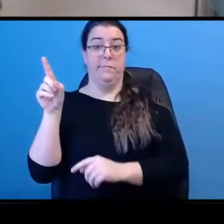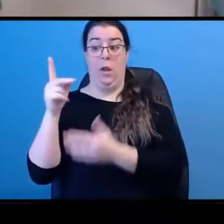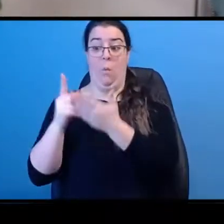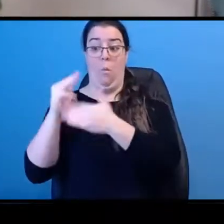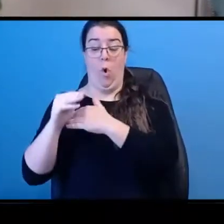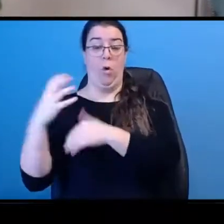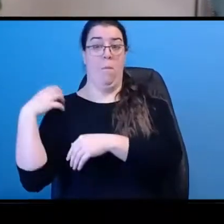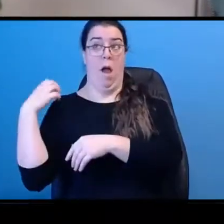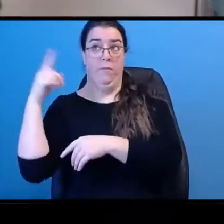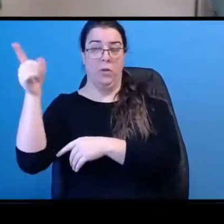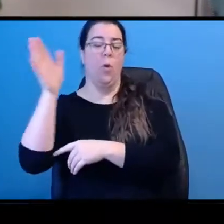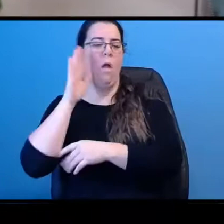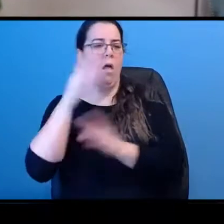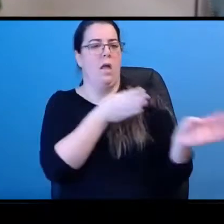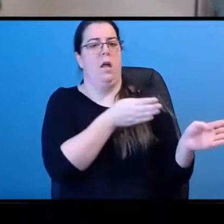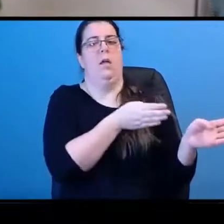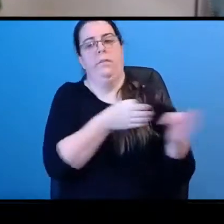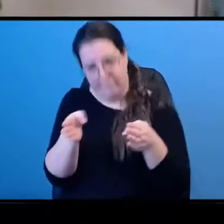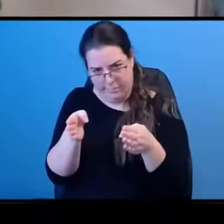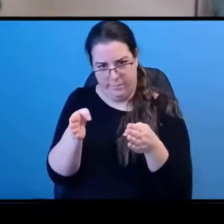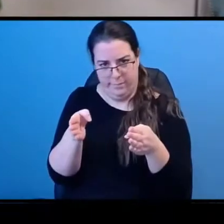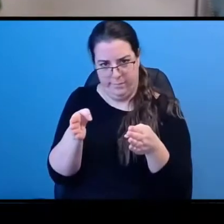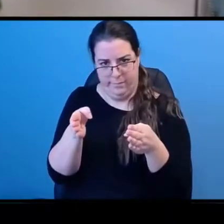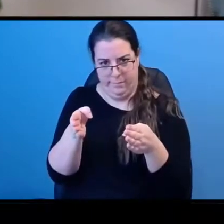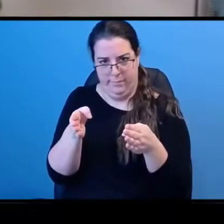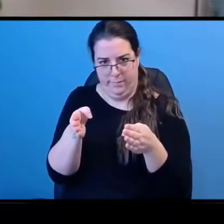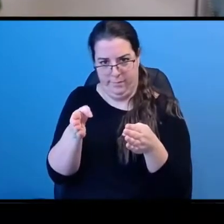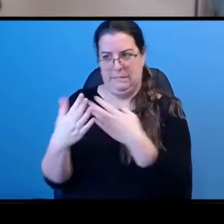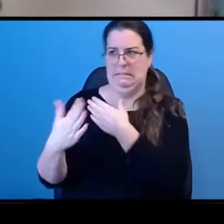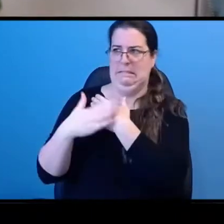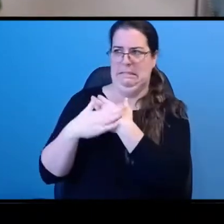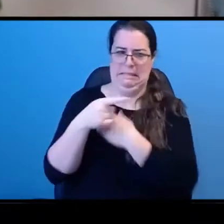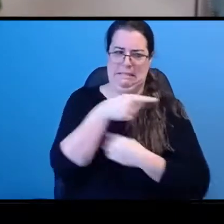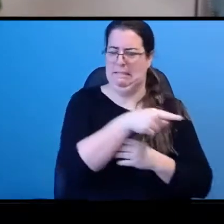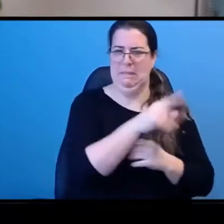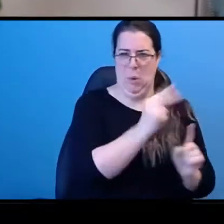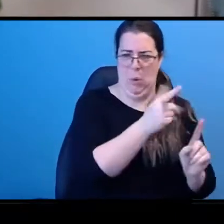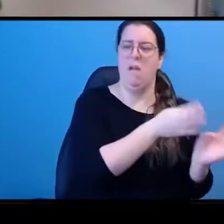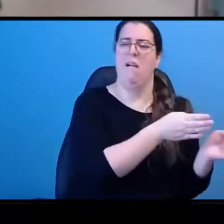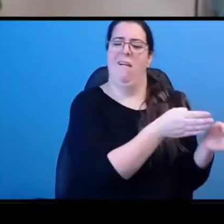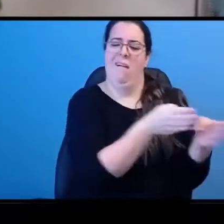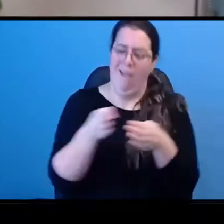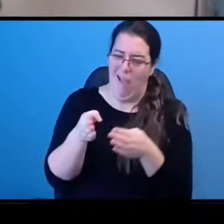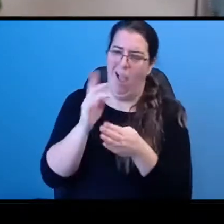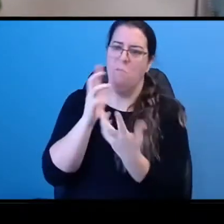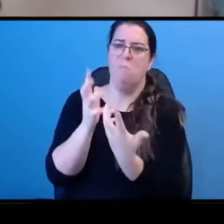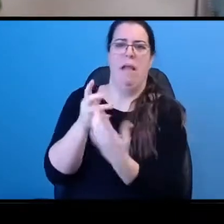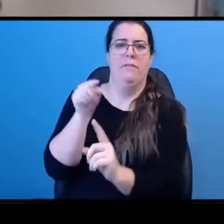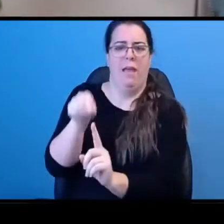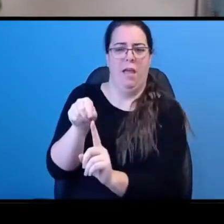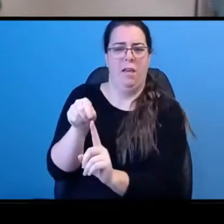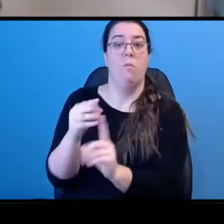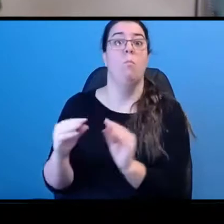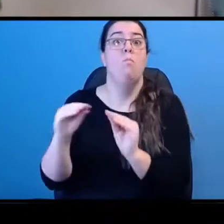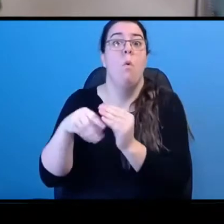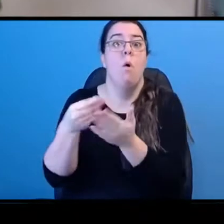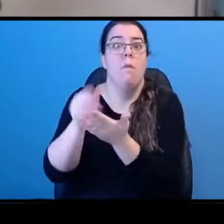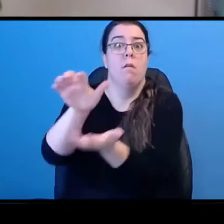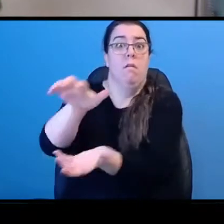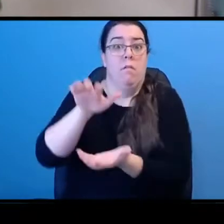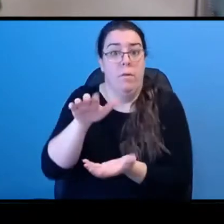apply over here, because that's where you're going to get the funding that you're looking for, and you could get a lot more. So that can be really helpful